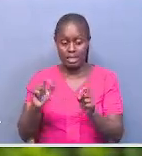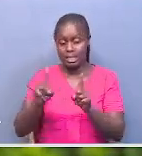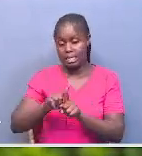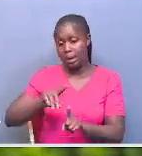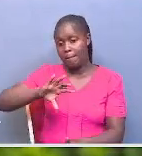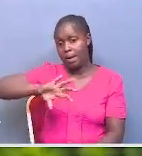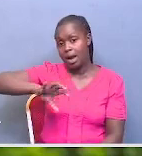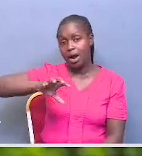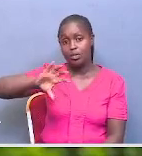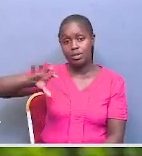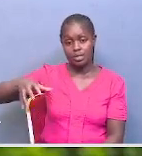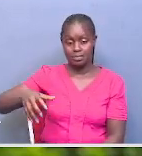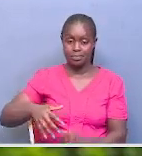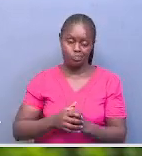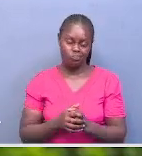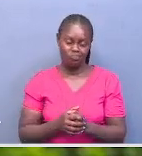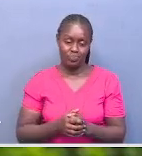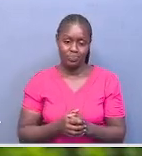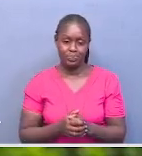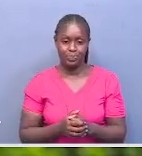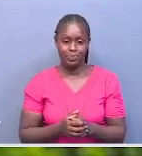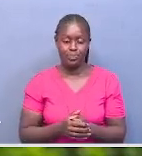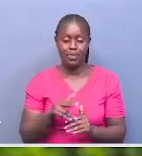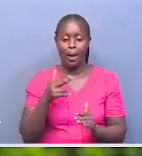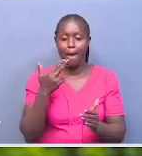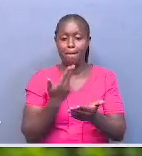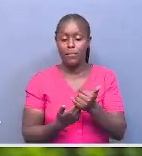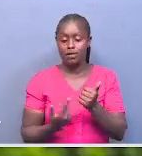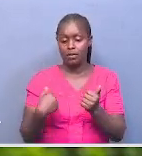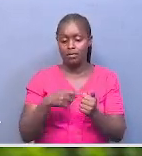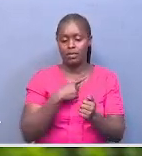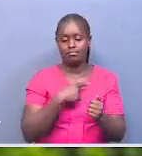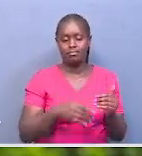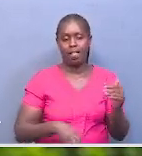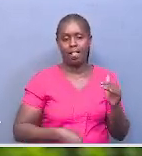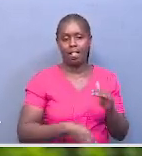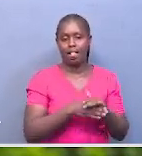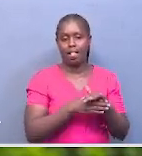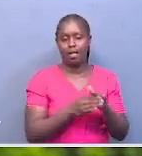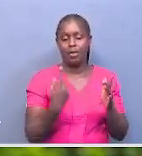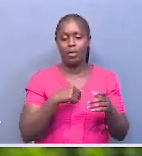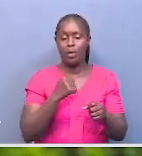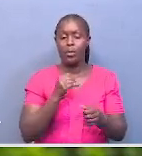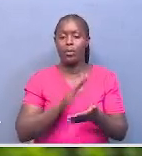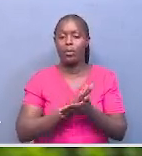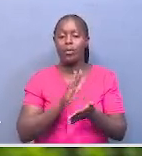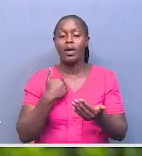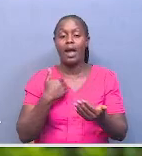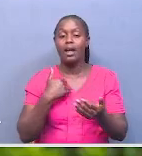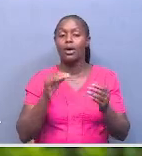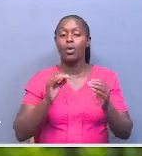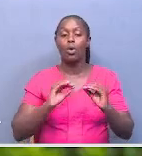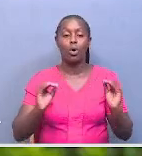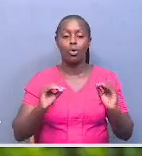county, so both of us were rendered jobless at the same time.